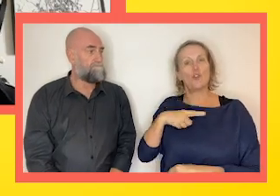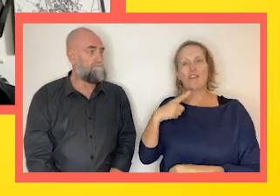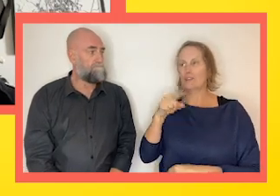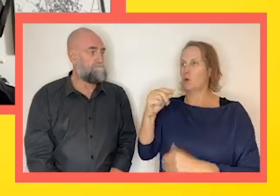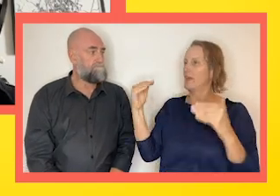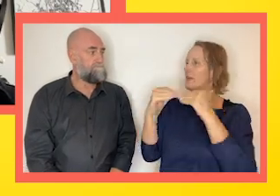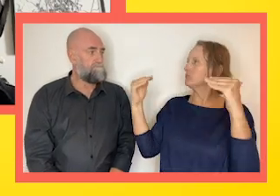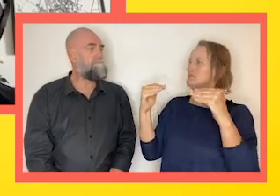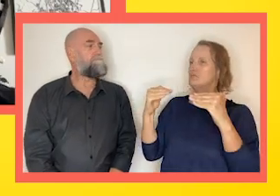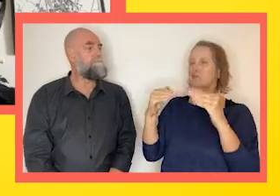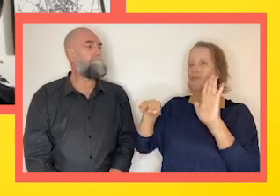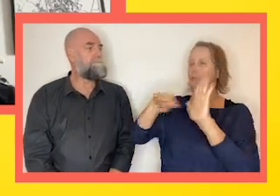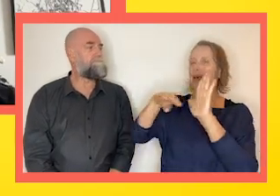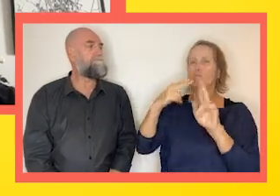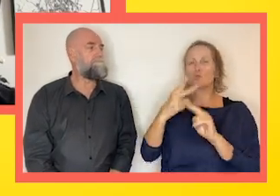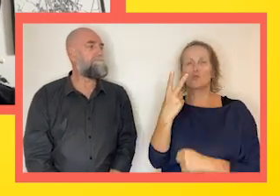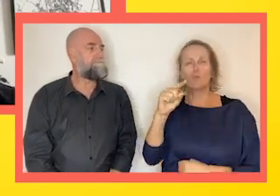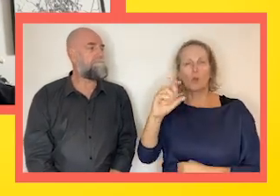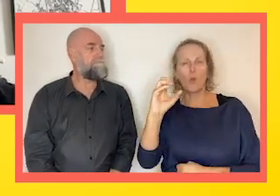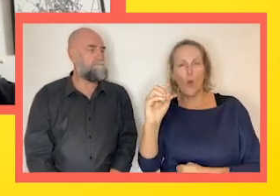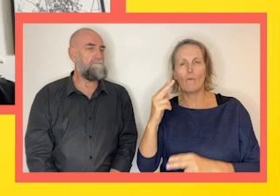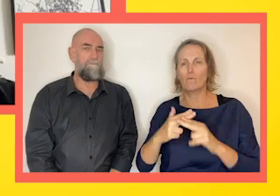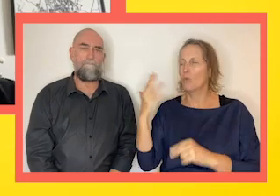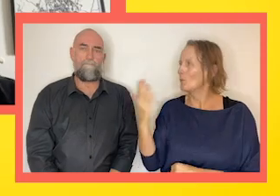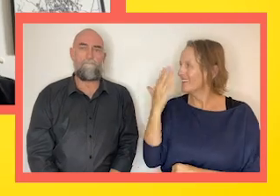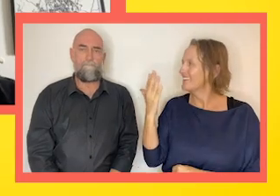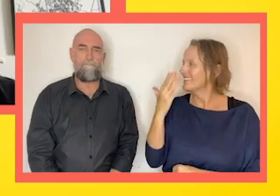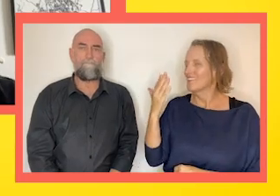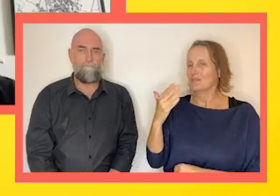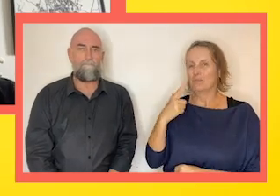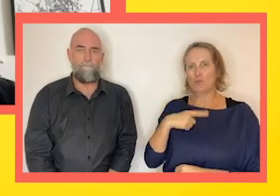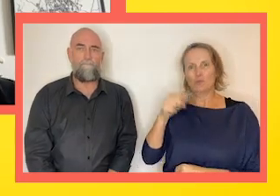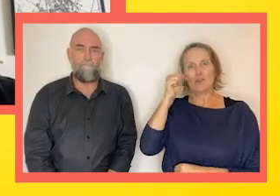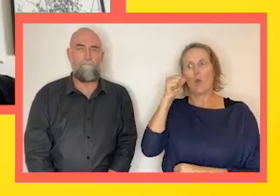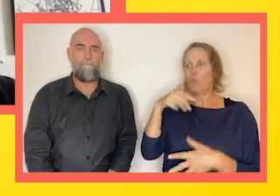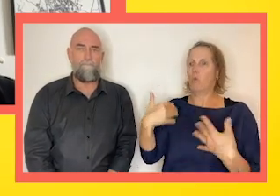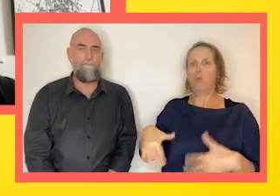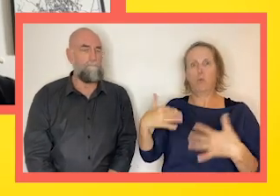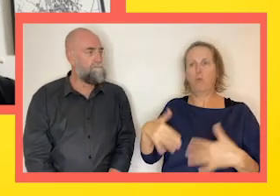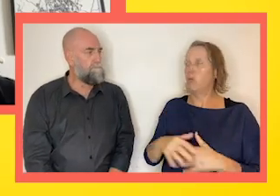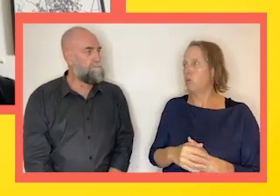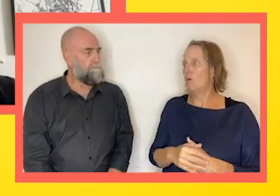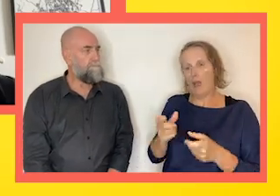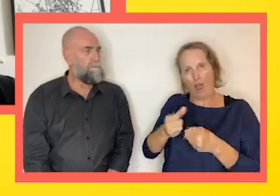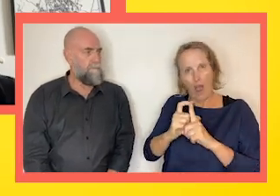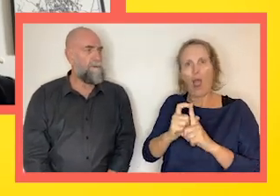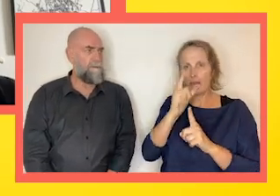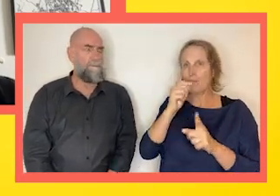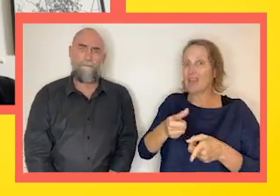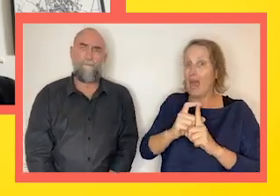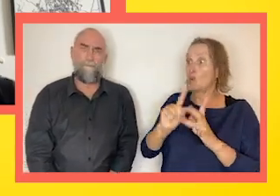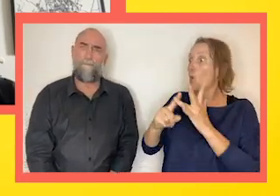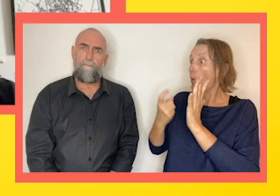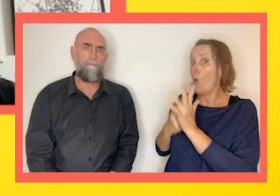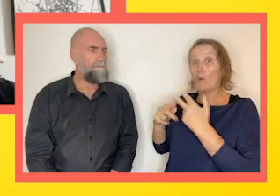2.0 is the cutoff for a tailwind for records and qualifiers and things like that, because you just run